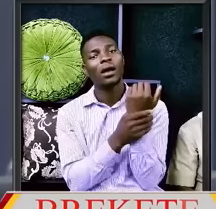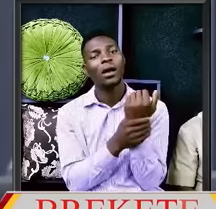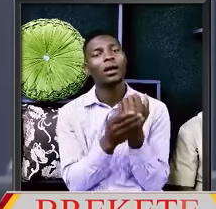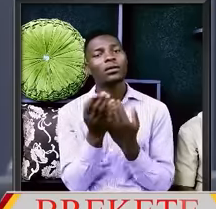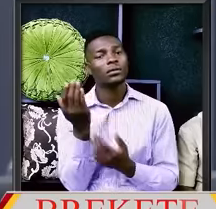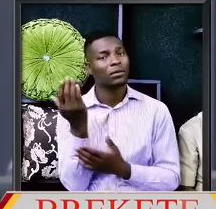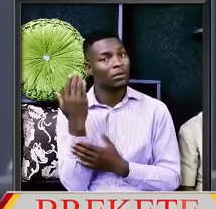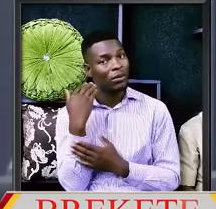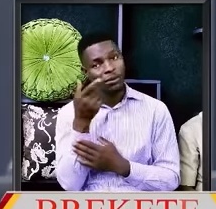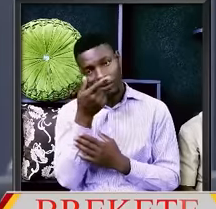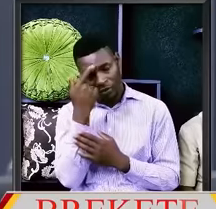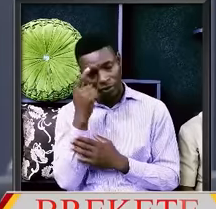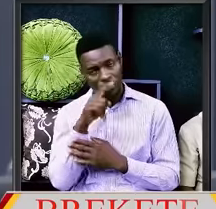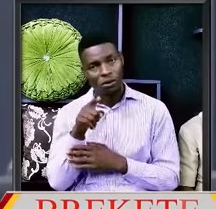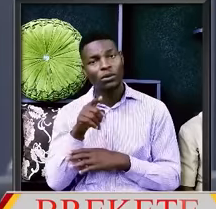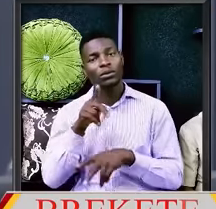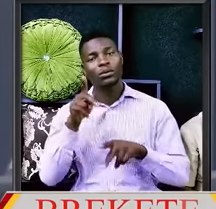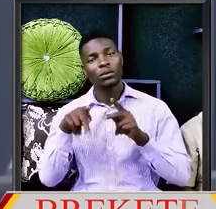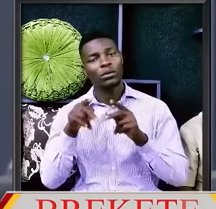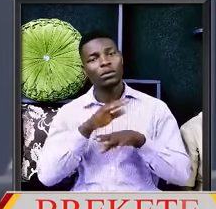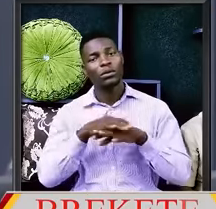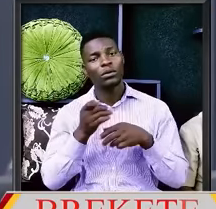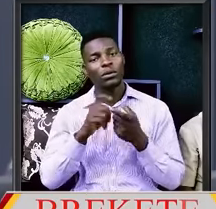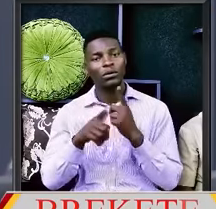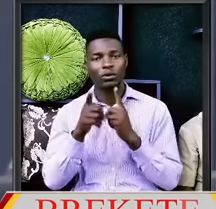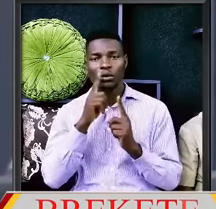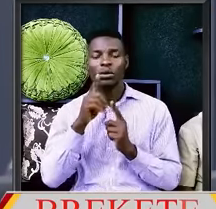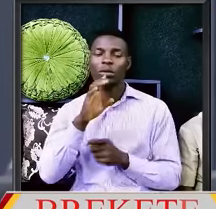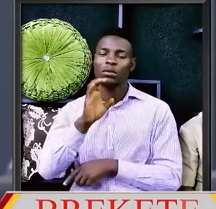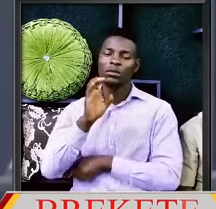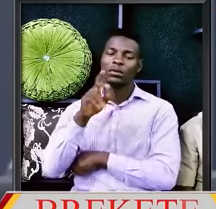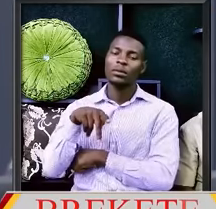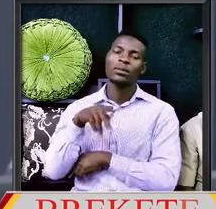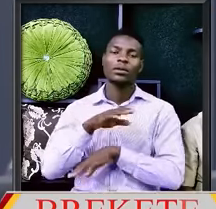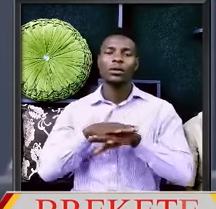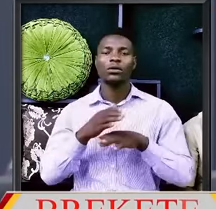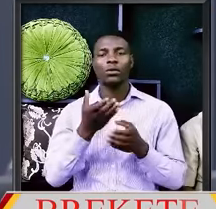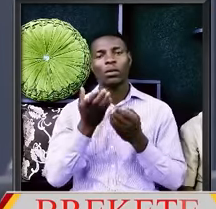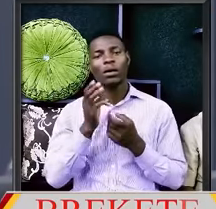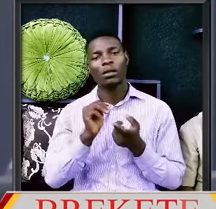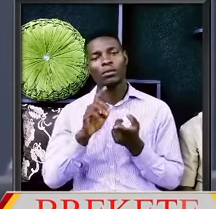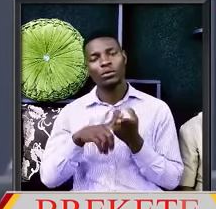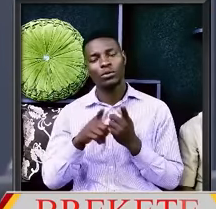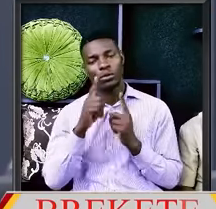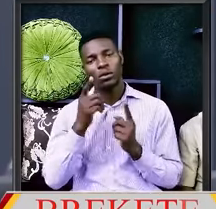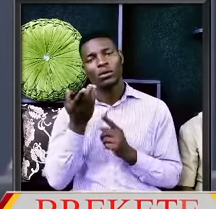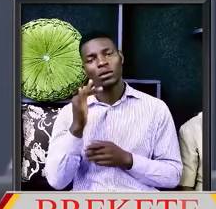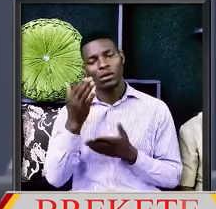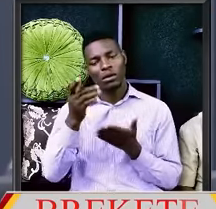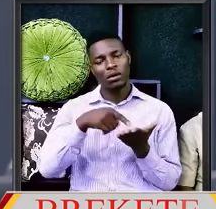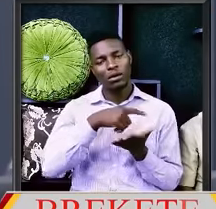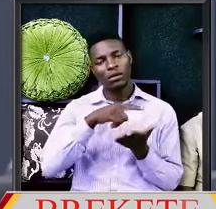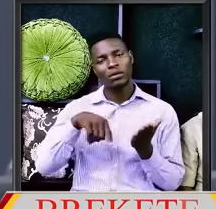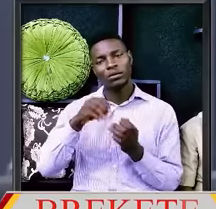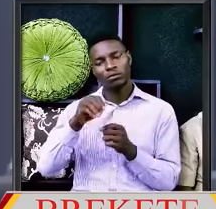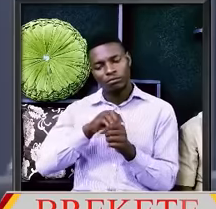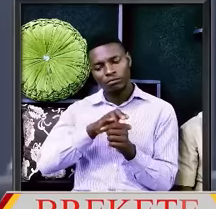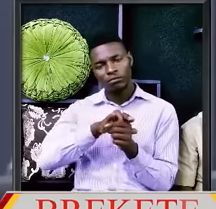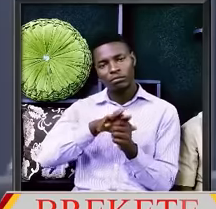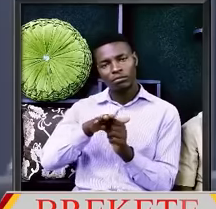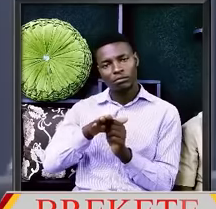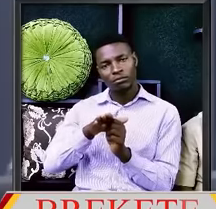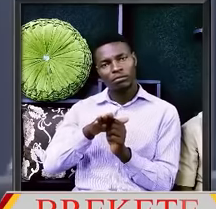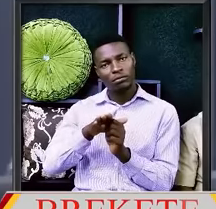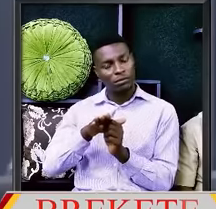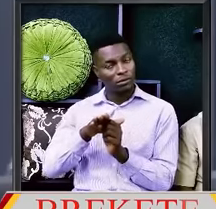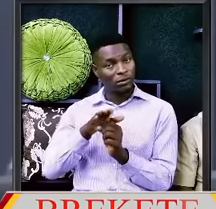those people want to talk. The CP doesn't allow them to talk. They cancel the coroner inquest because of these three people, because they